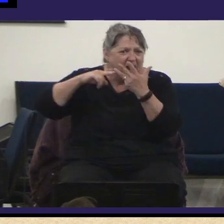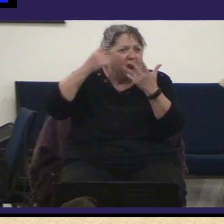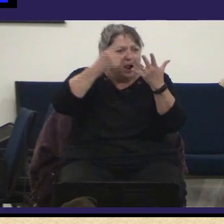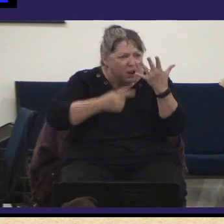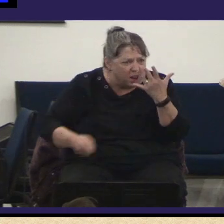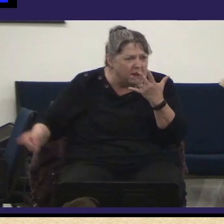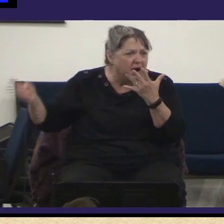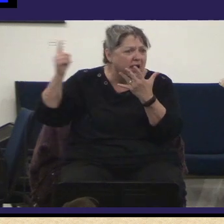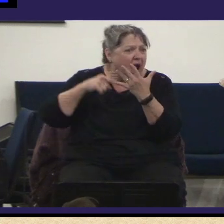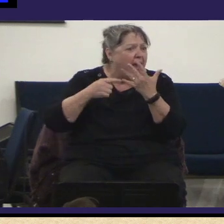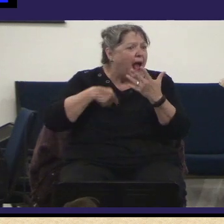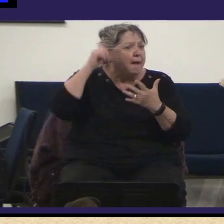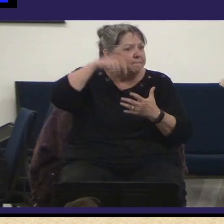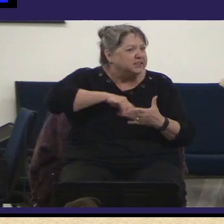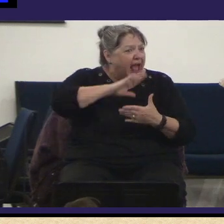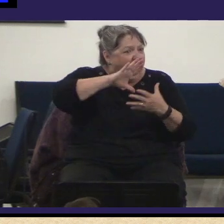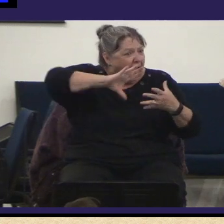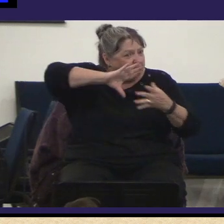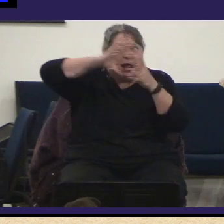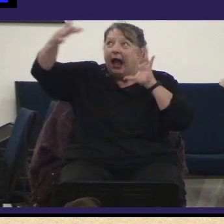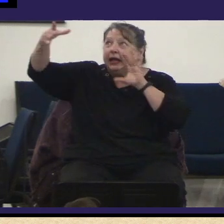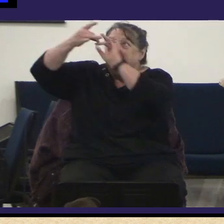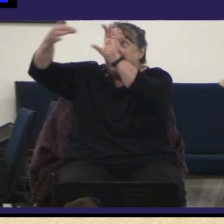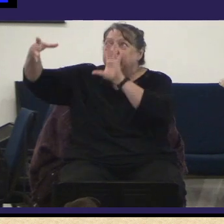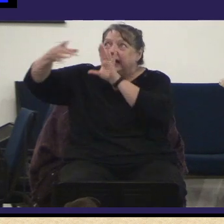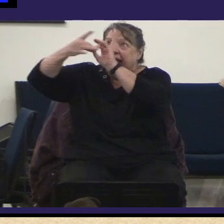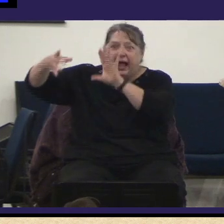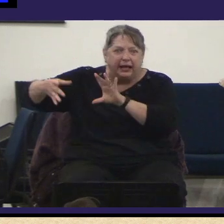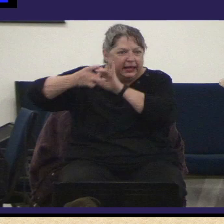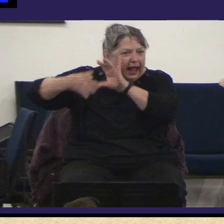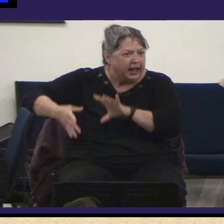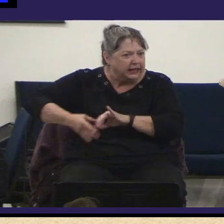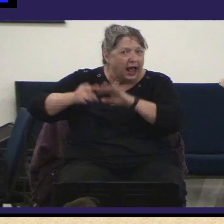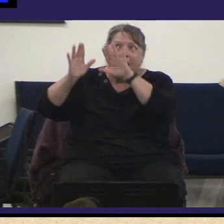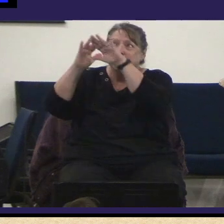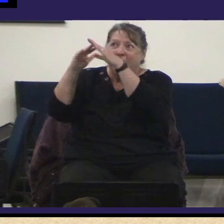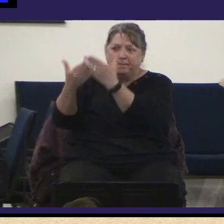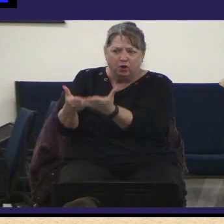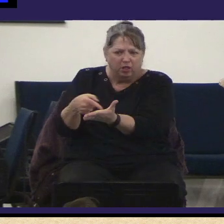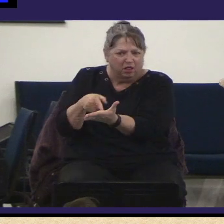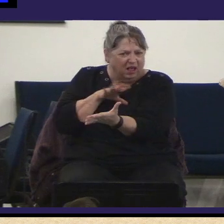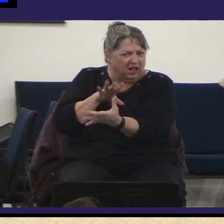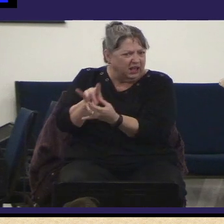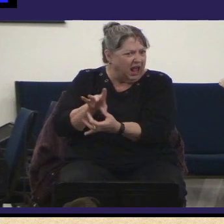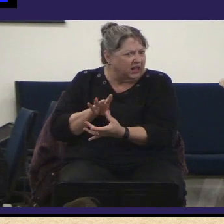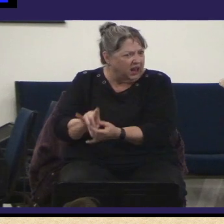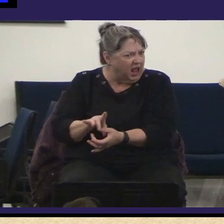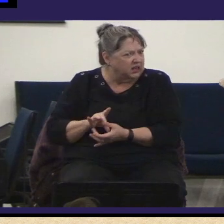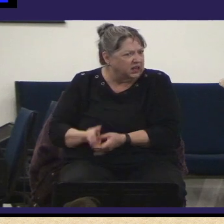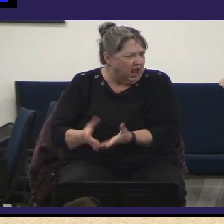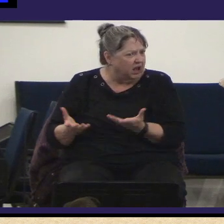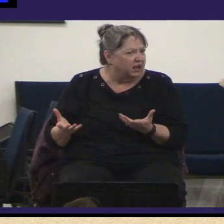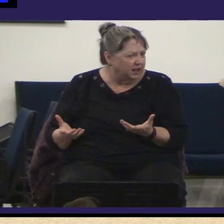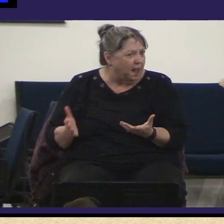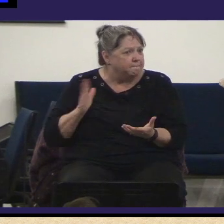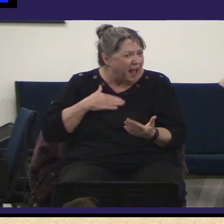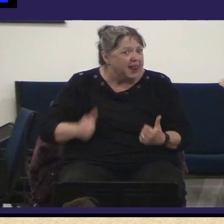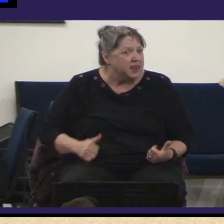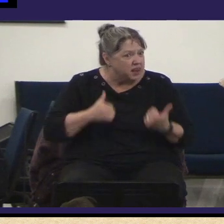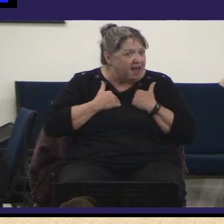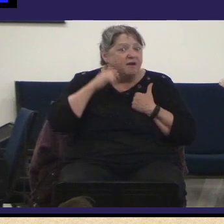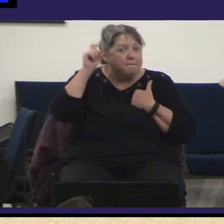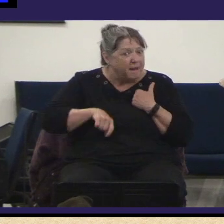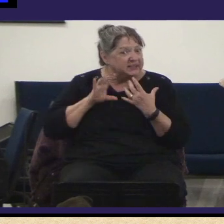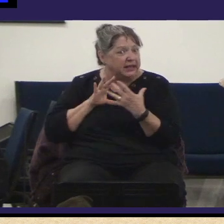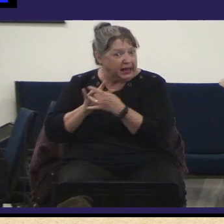kind of a connection with the Word of God. There's a connection there. There has to be a connection there. That's the belt of